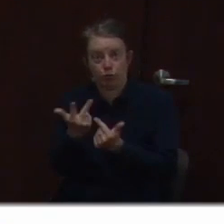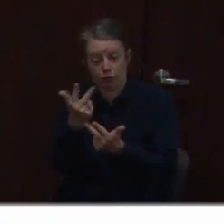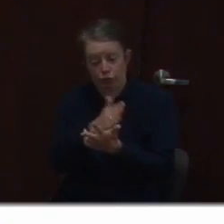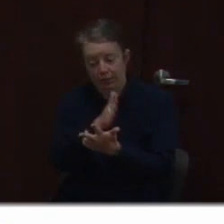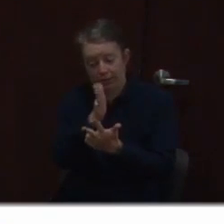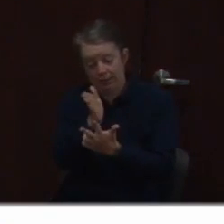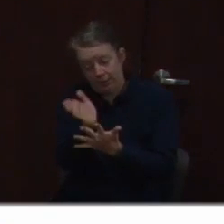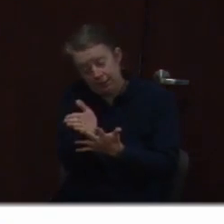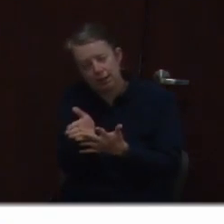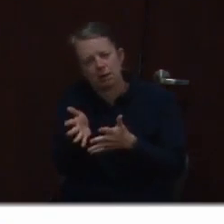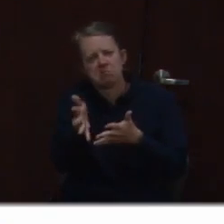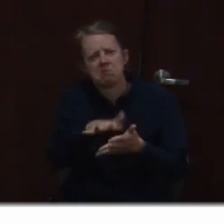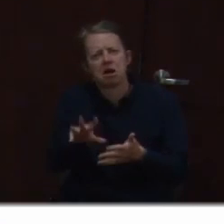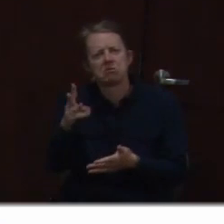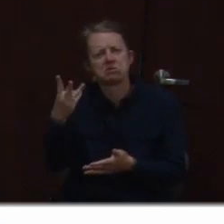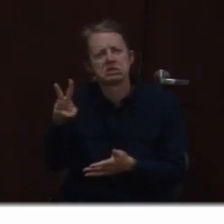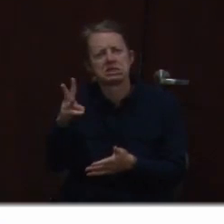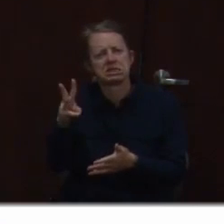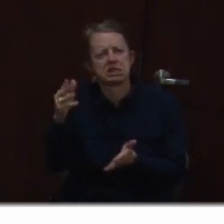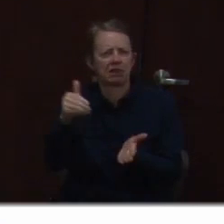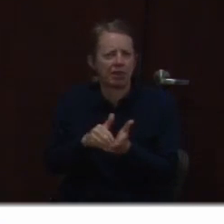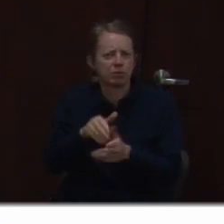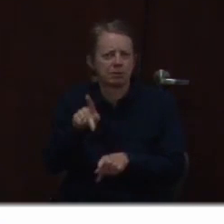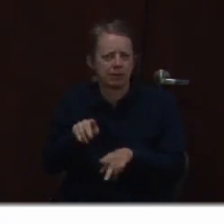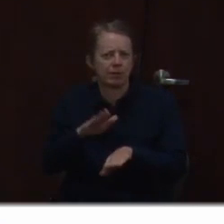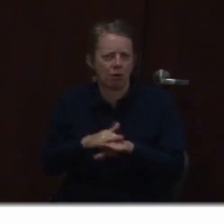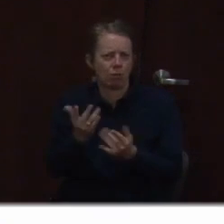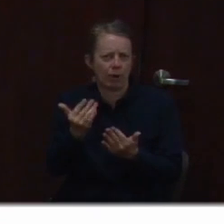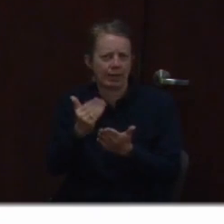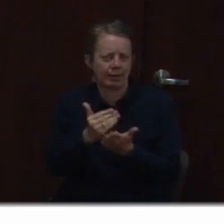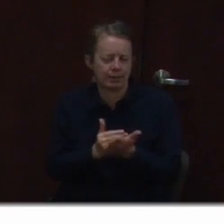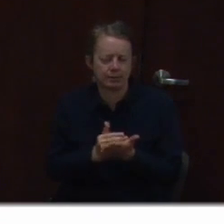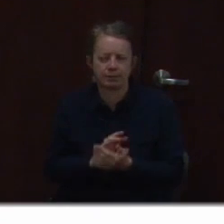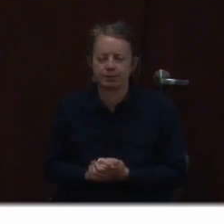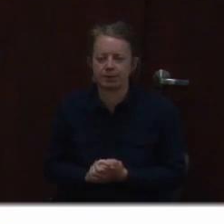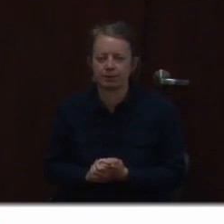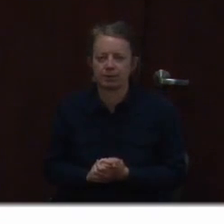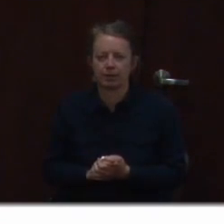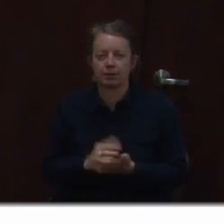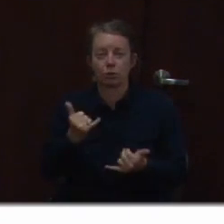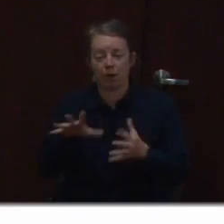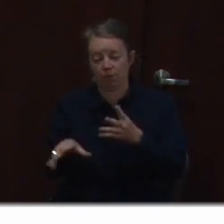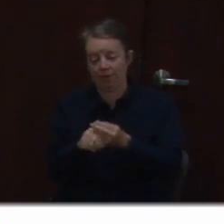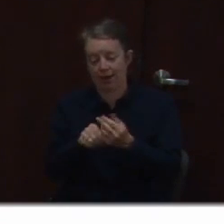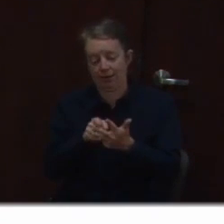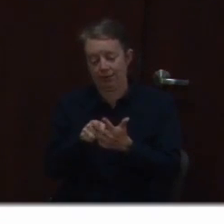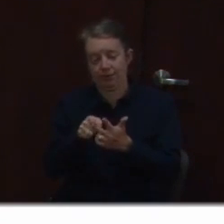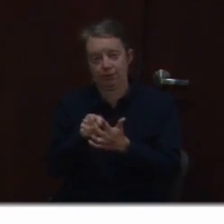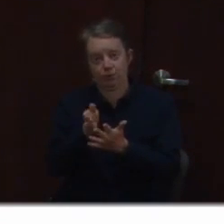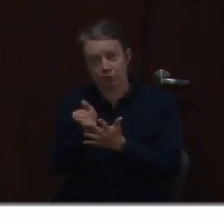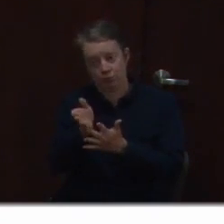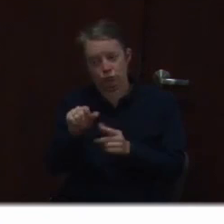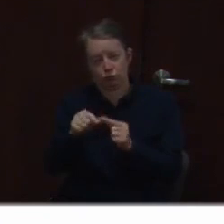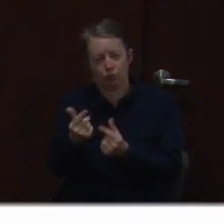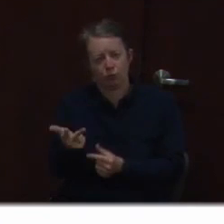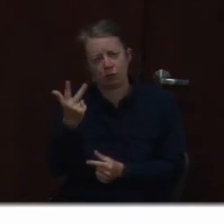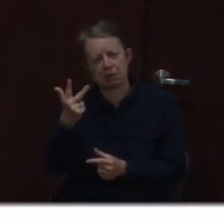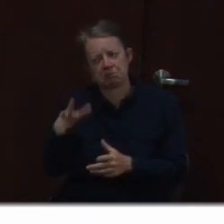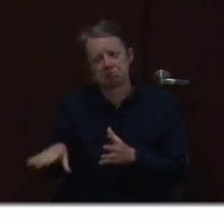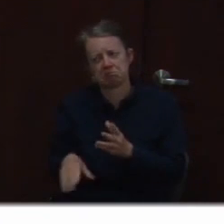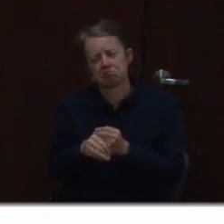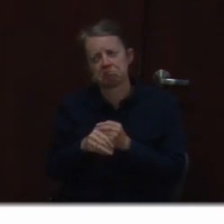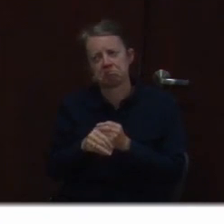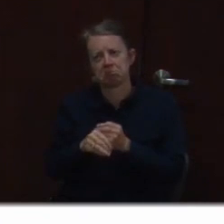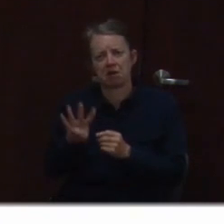16,000 individuals still on the wait list. And with the addition of Group 3, we added about 4,000 or